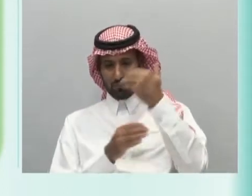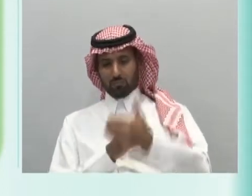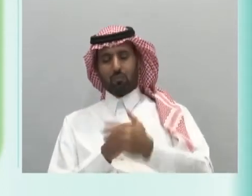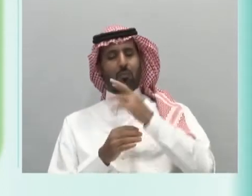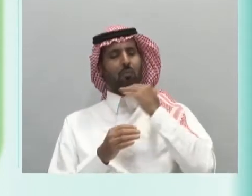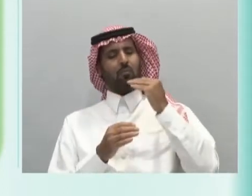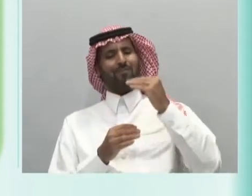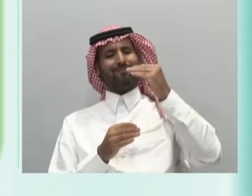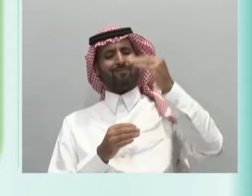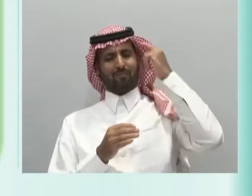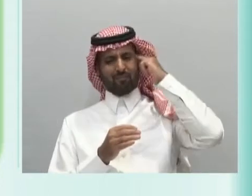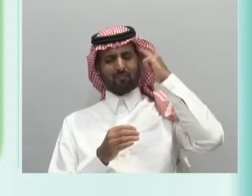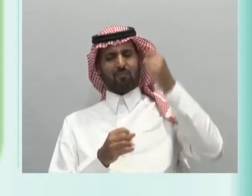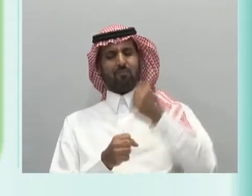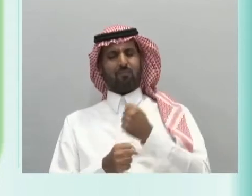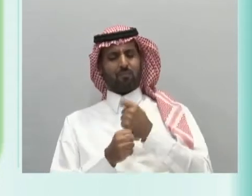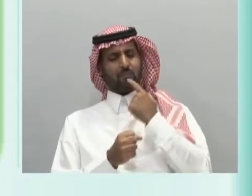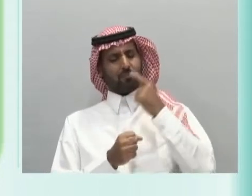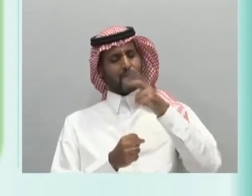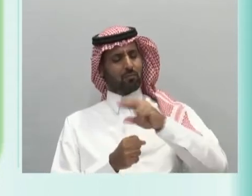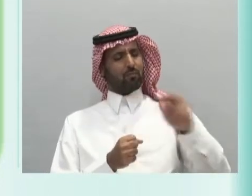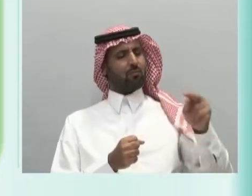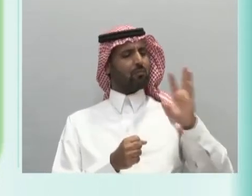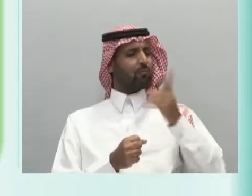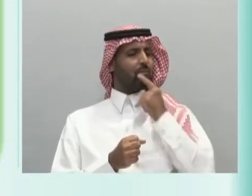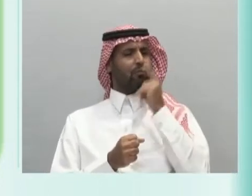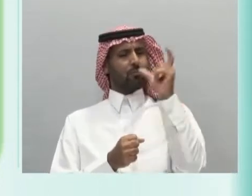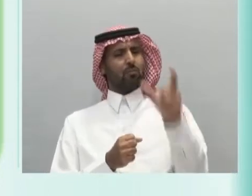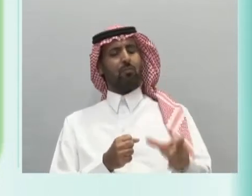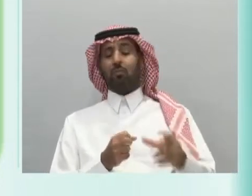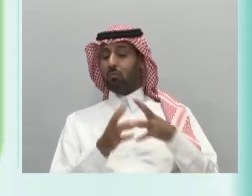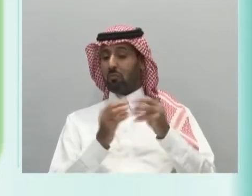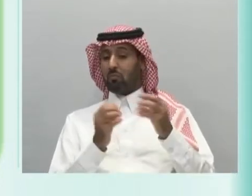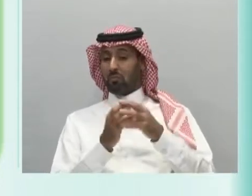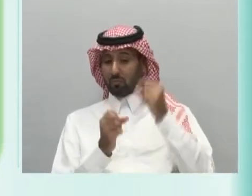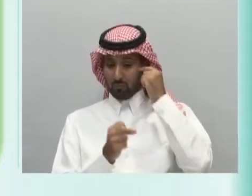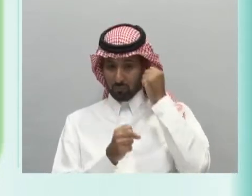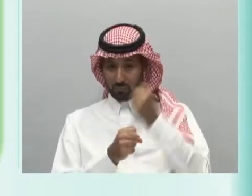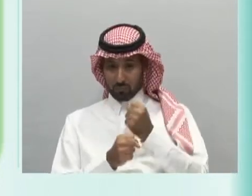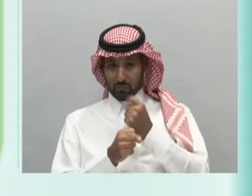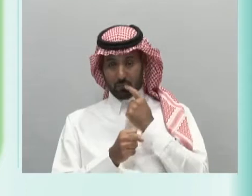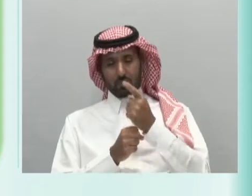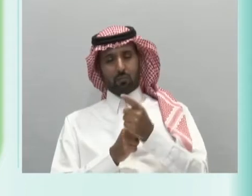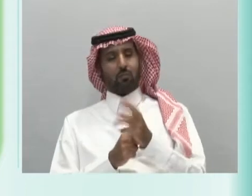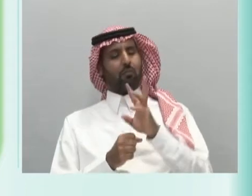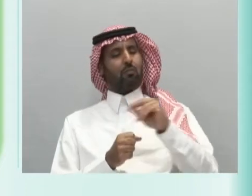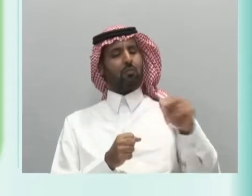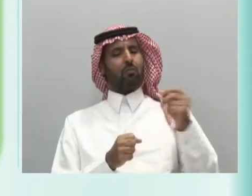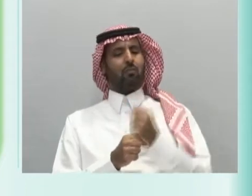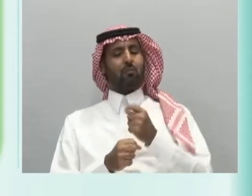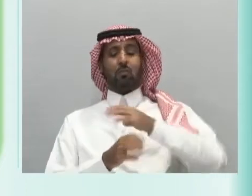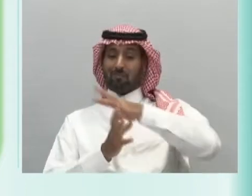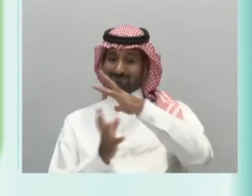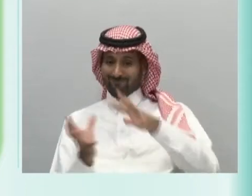degree, sentence adverbs that are describing the verb and describing, describing the verb, yes, and describing adjective